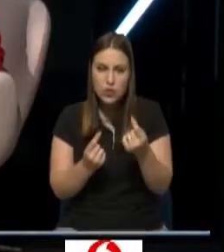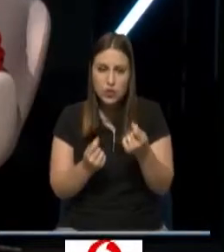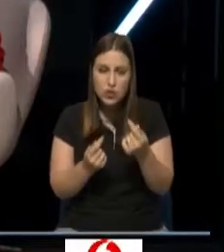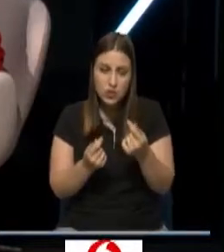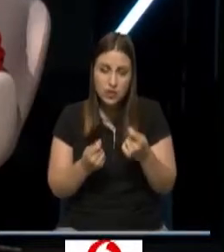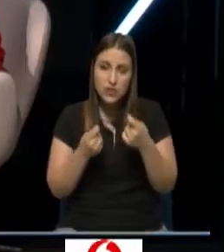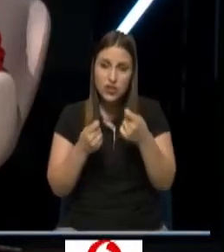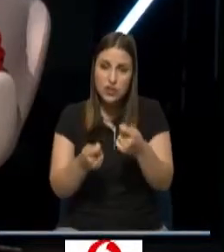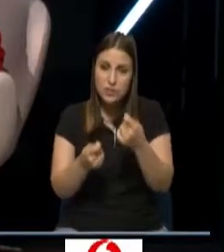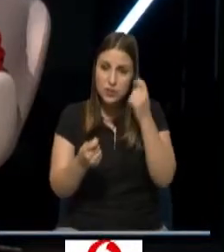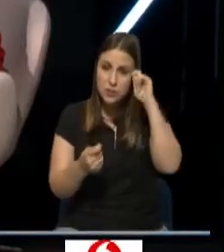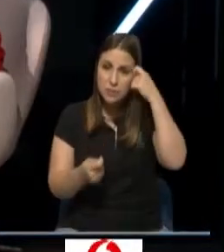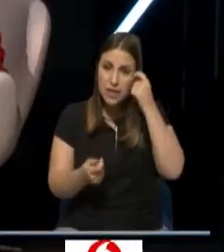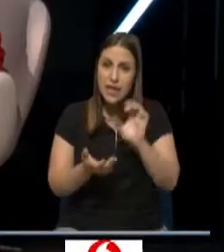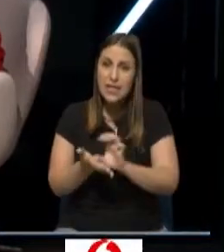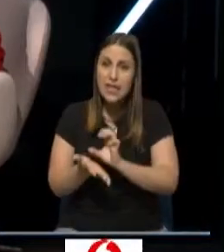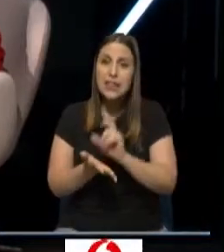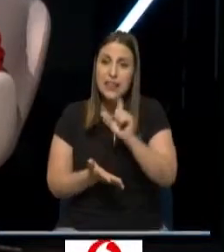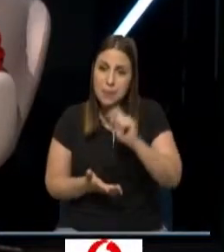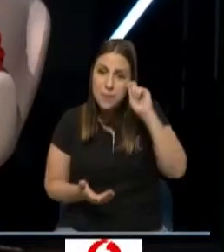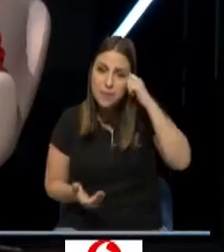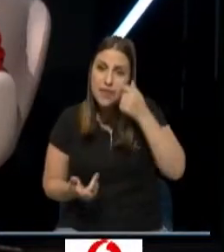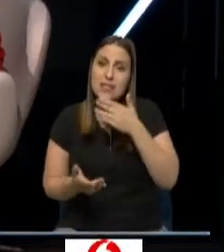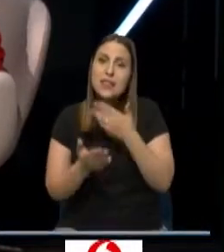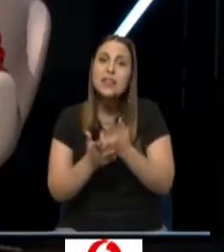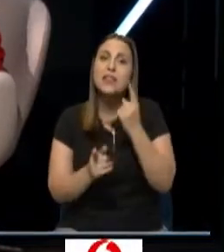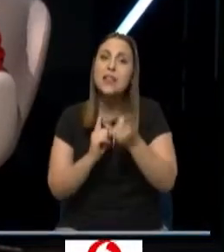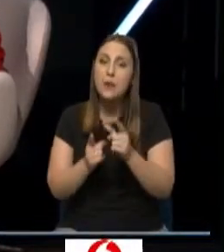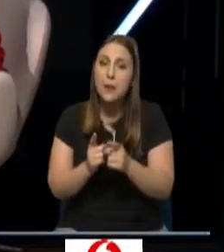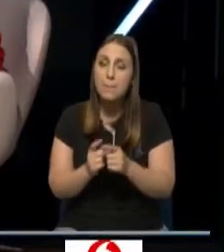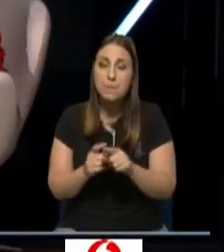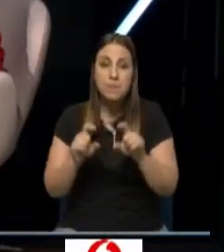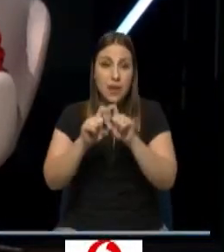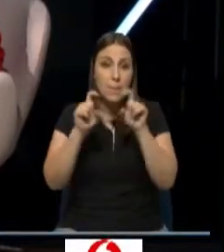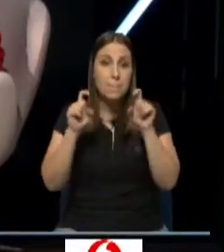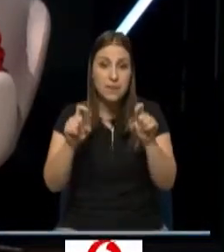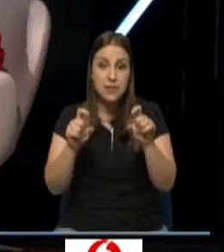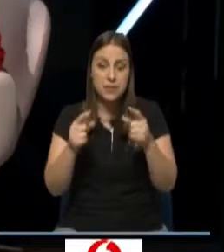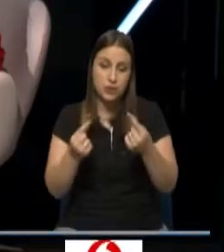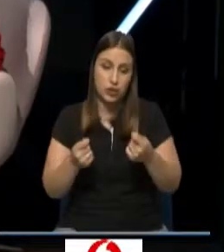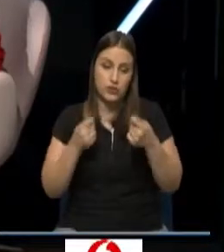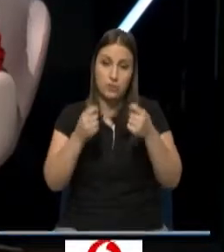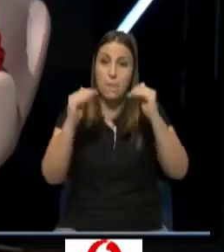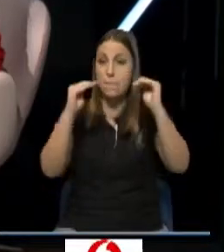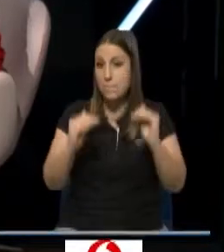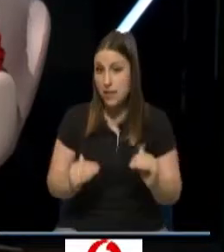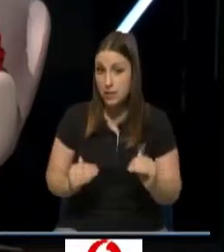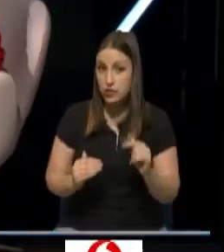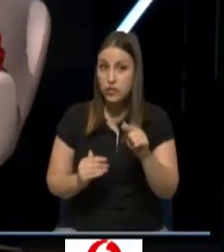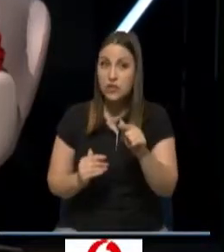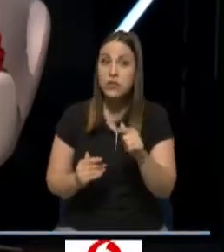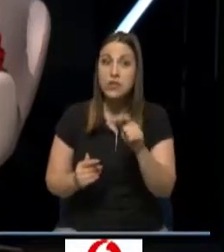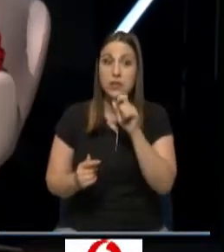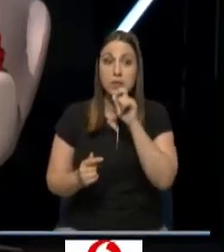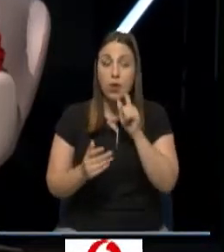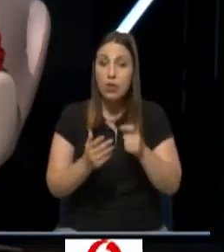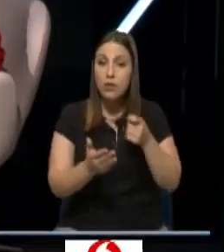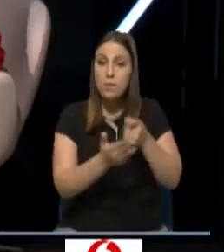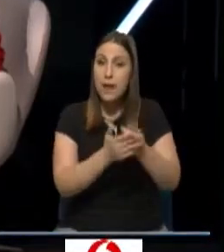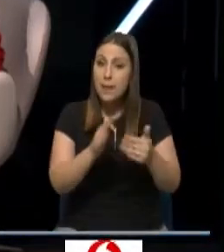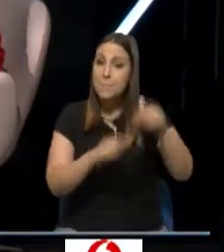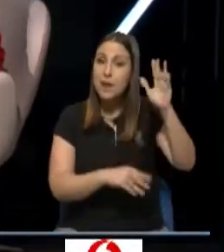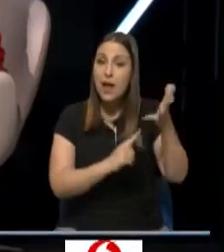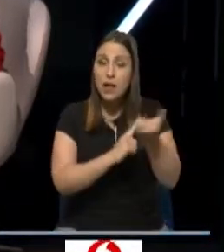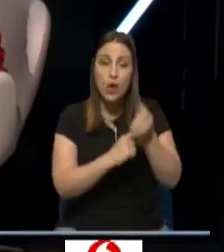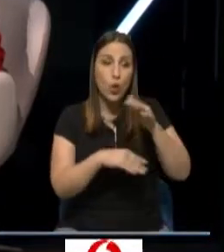bigger than this number, investments suffer, and the return on investment suffers too, which means that they